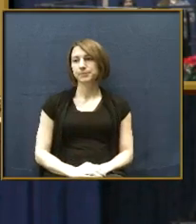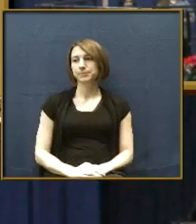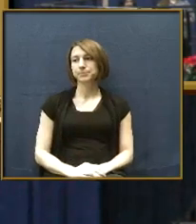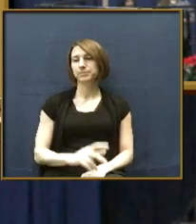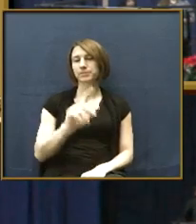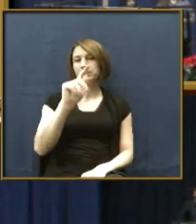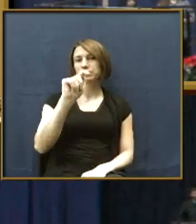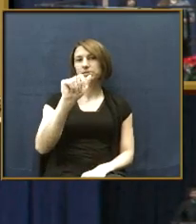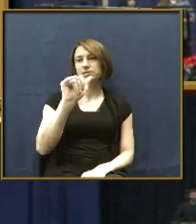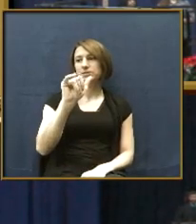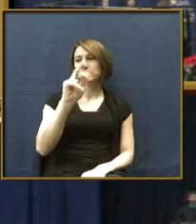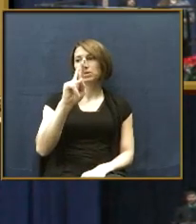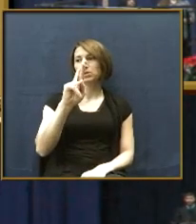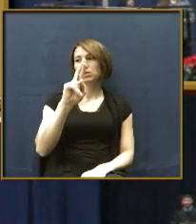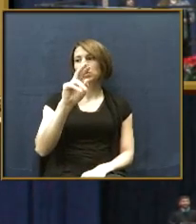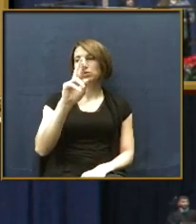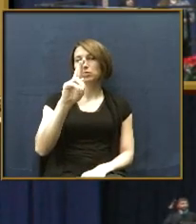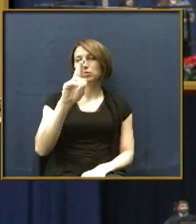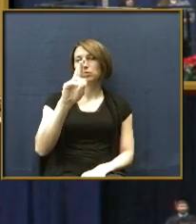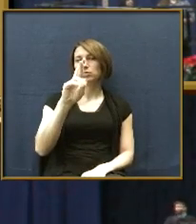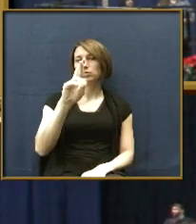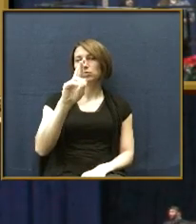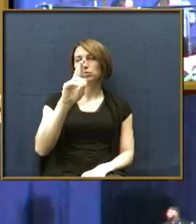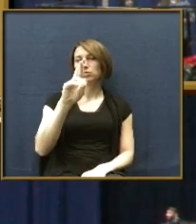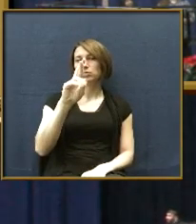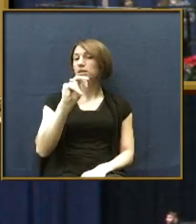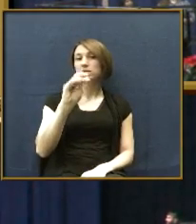Taylor Lane Robinson.